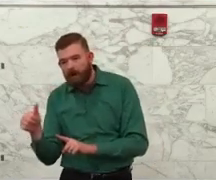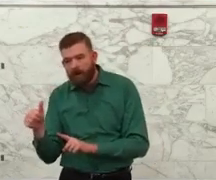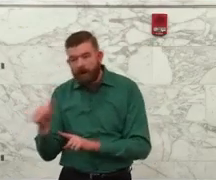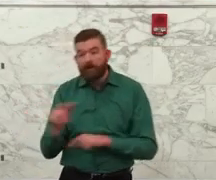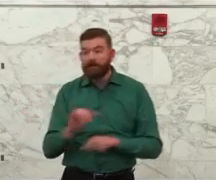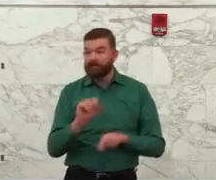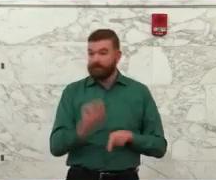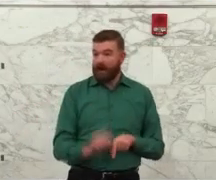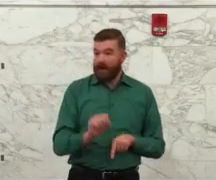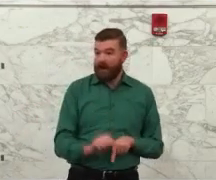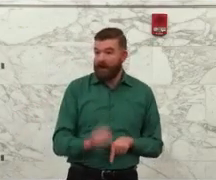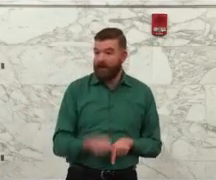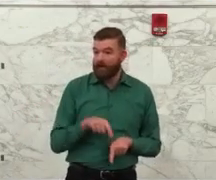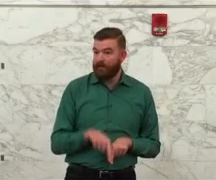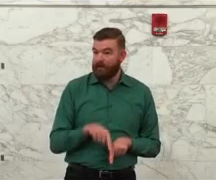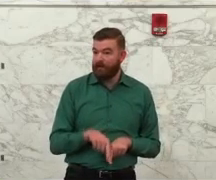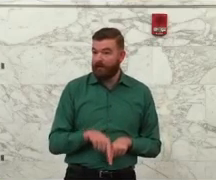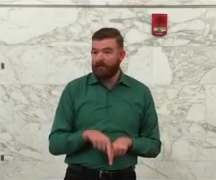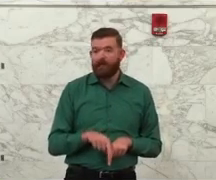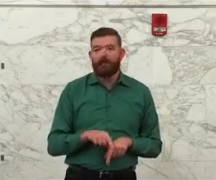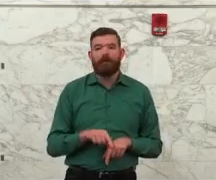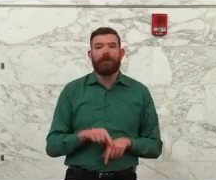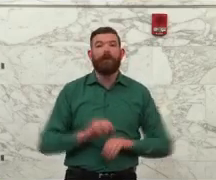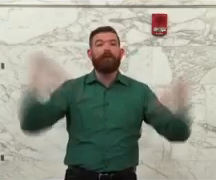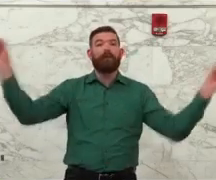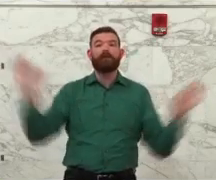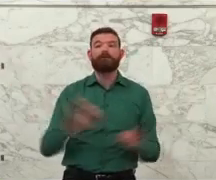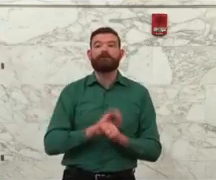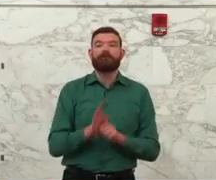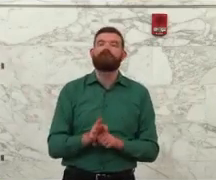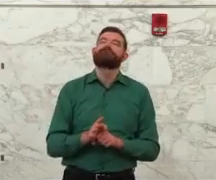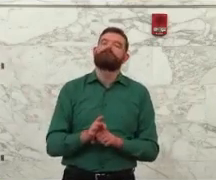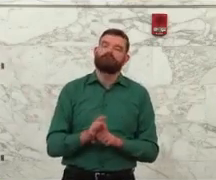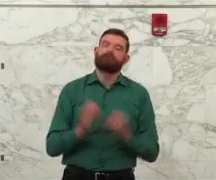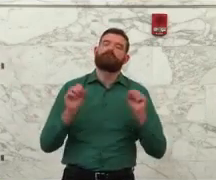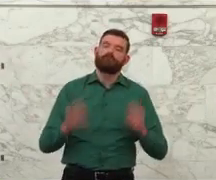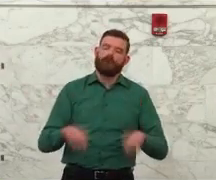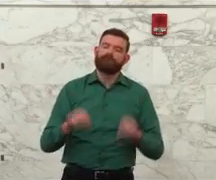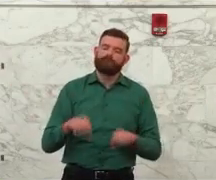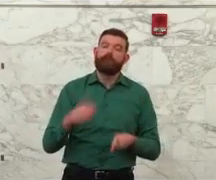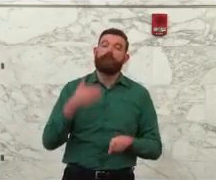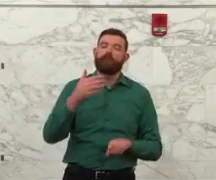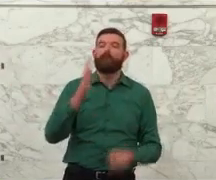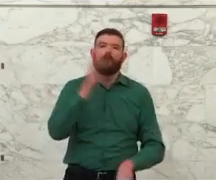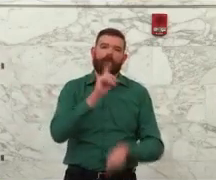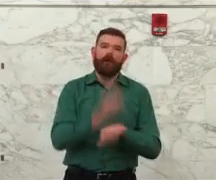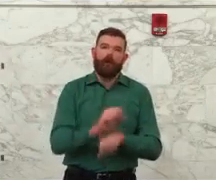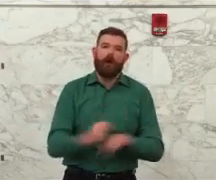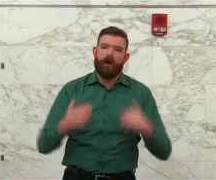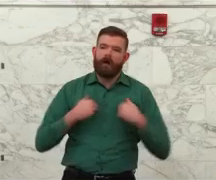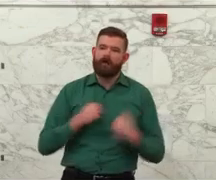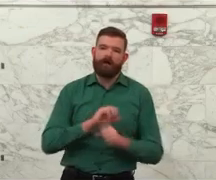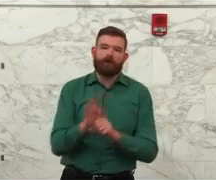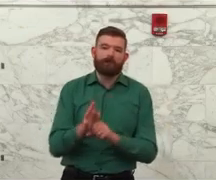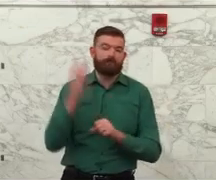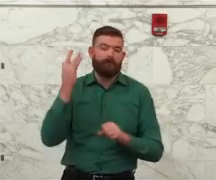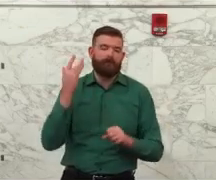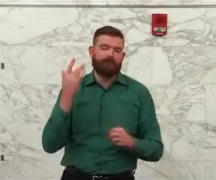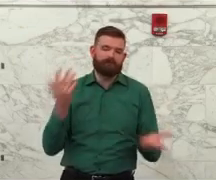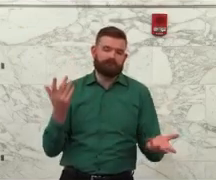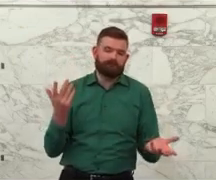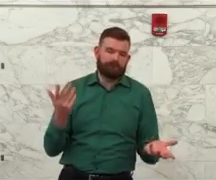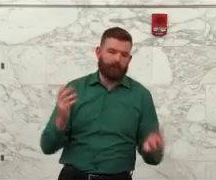case, although I'm sure, sadly, it's a matter of time, but also it may well be embedded in the unknowns that you're parsing through. A